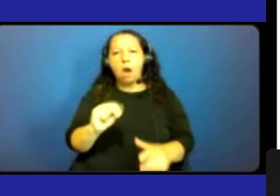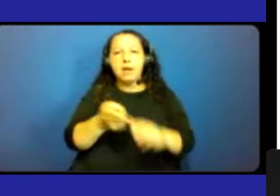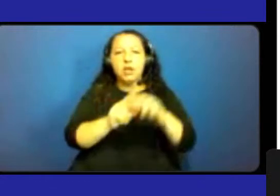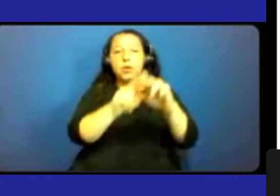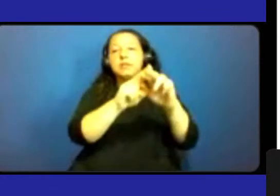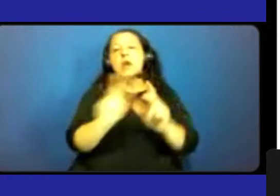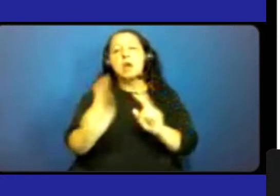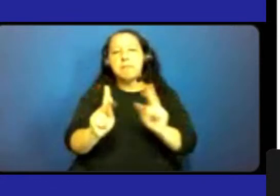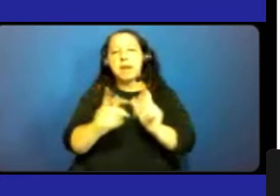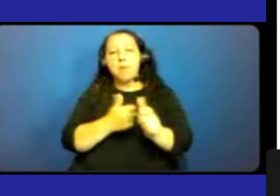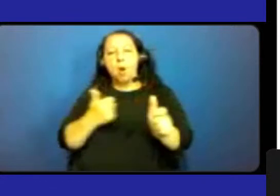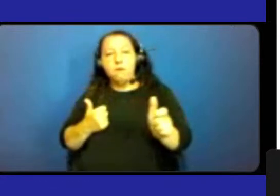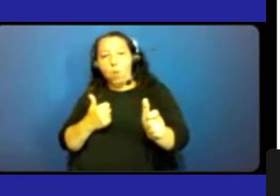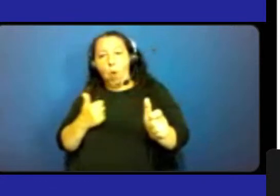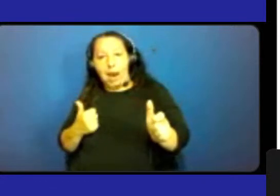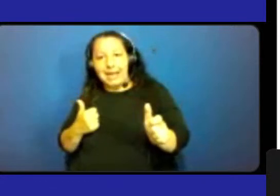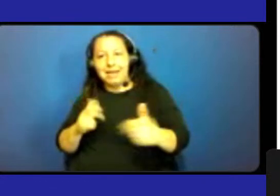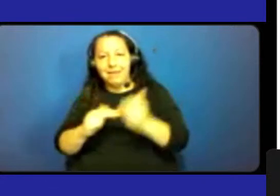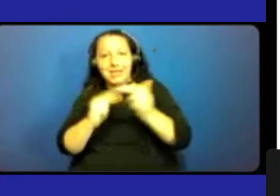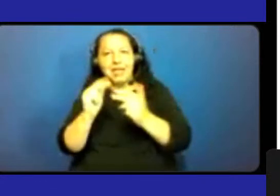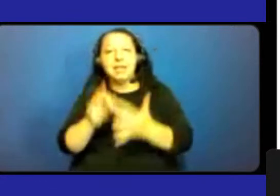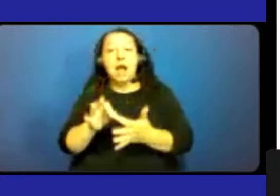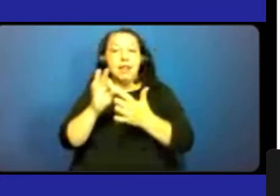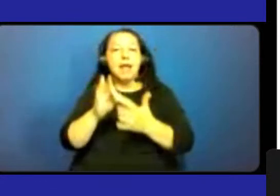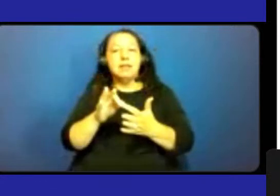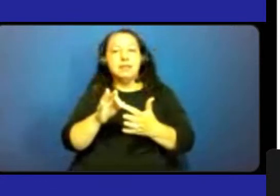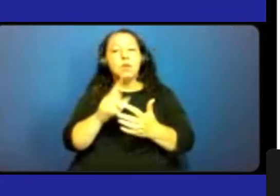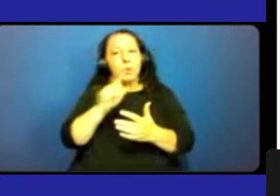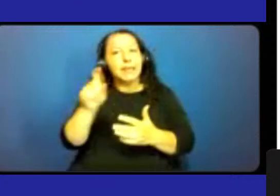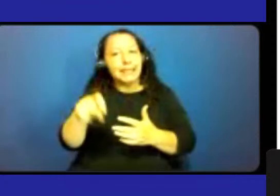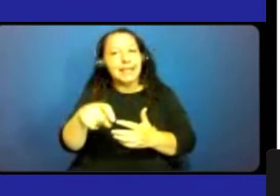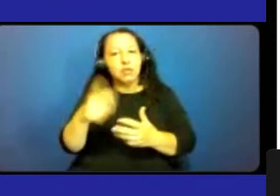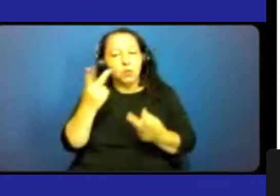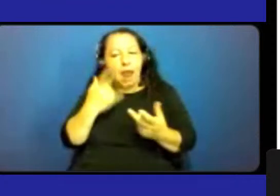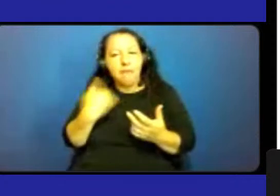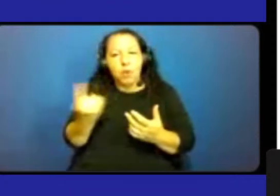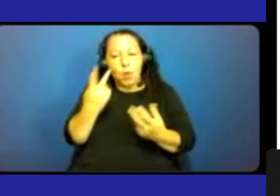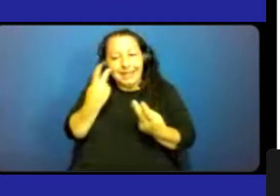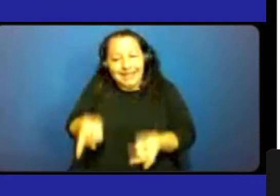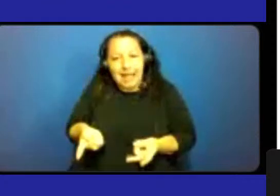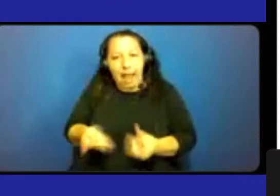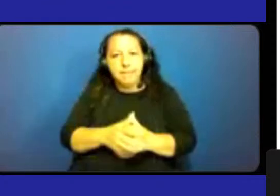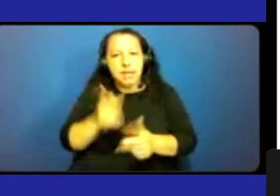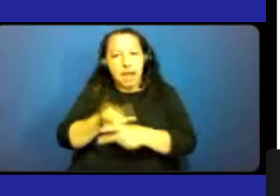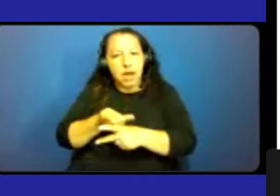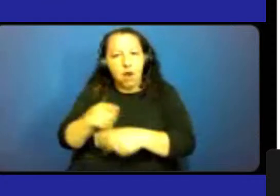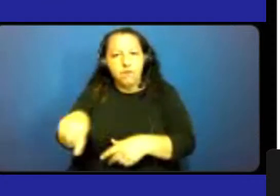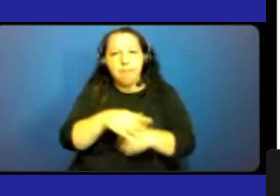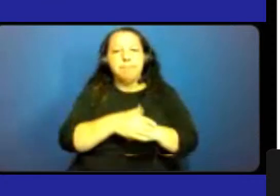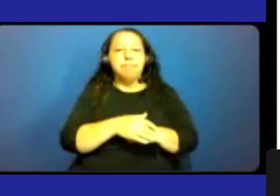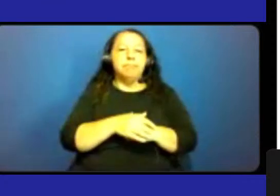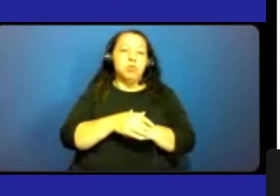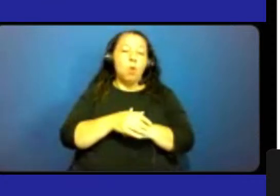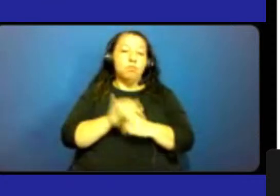facilities unless they are in more serious need. So we'll continue to watch that one and drive it